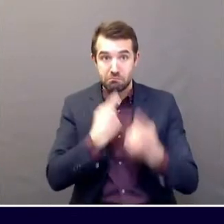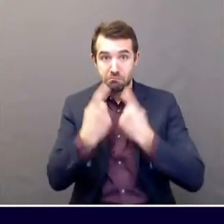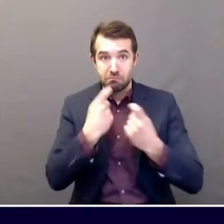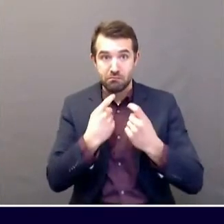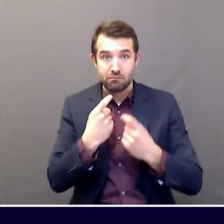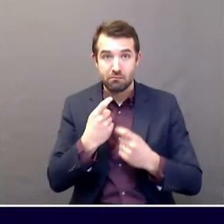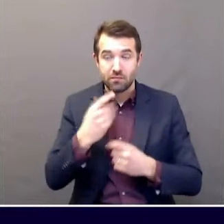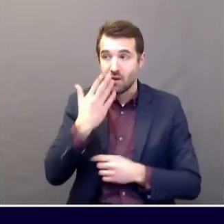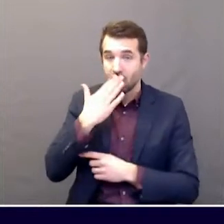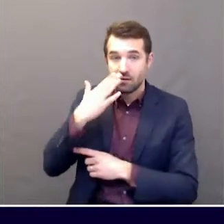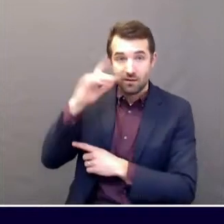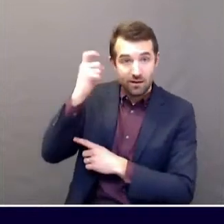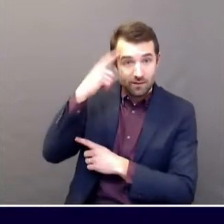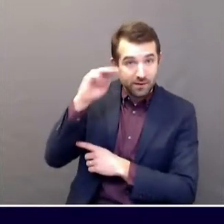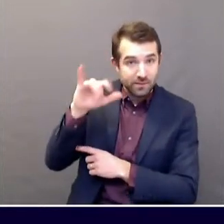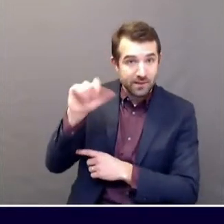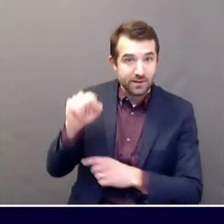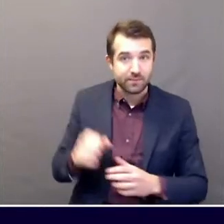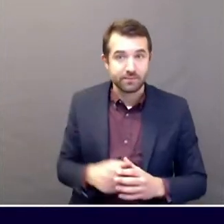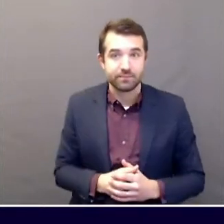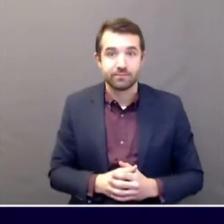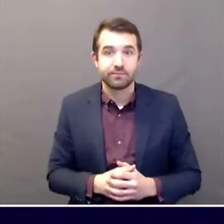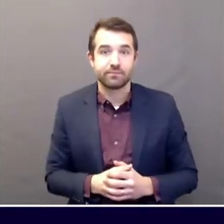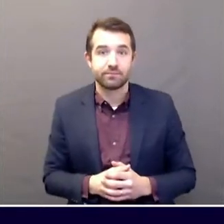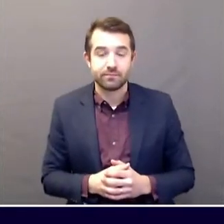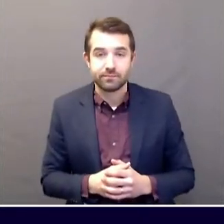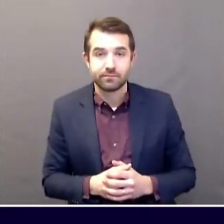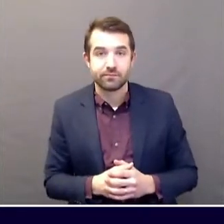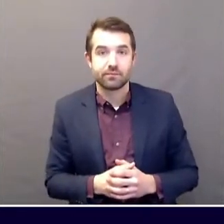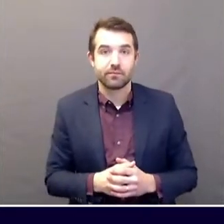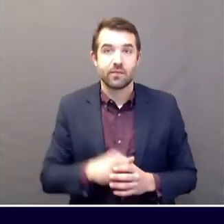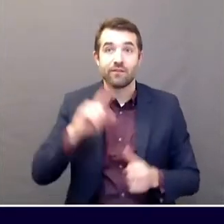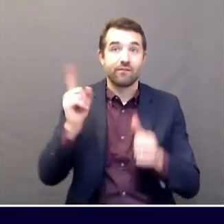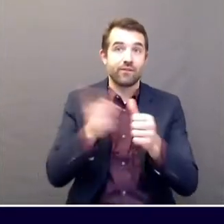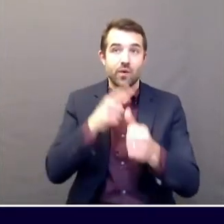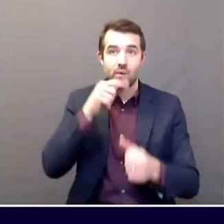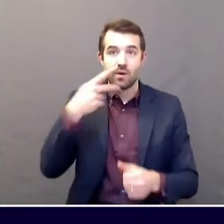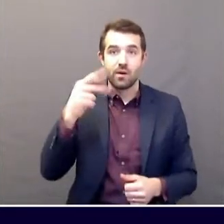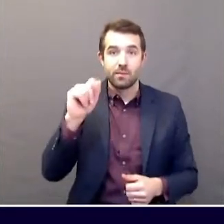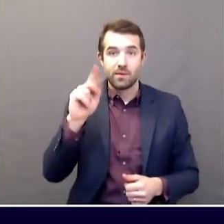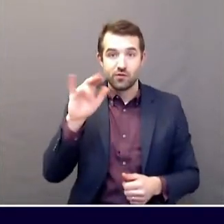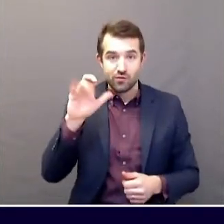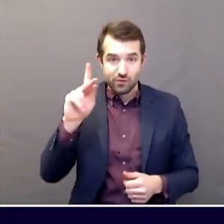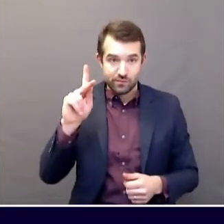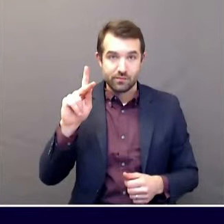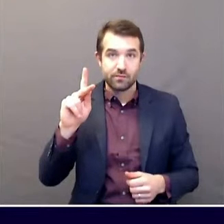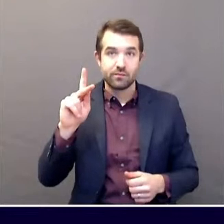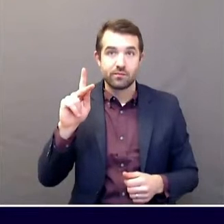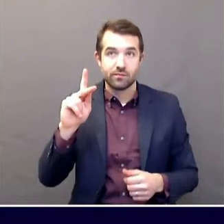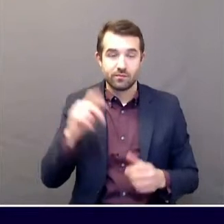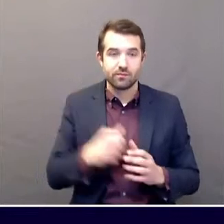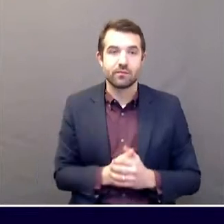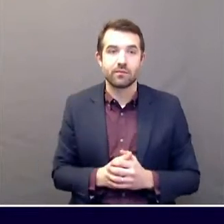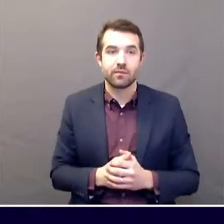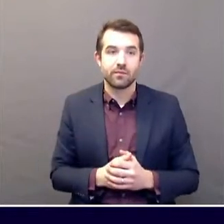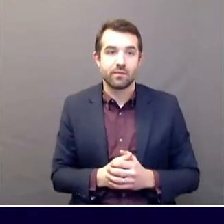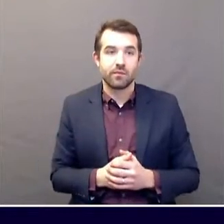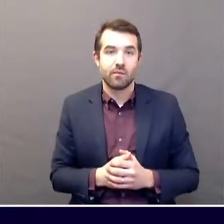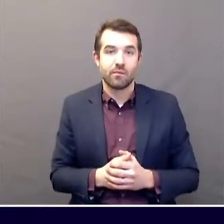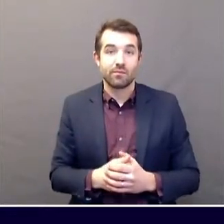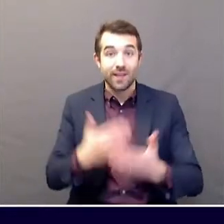Mills. The first question for the afternoon goes to Patrick Whittle. Okay, thank you very much.